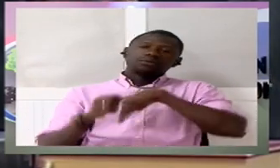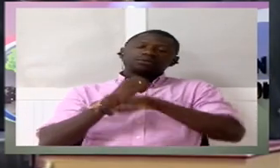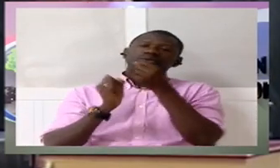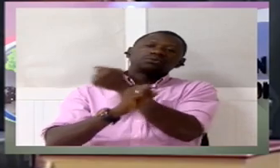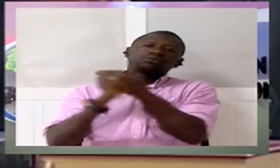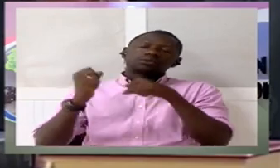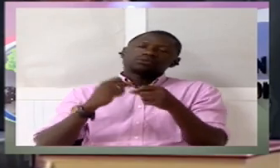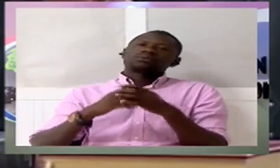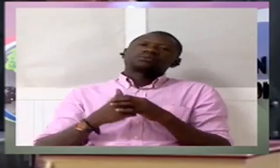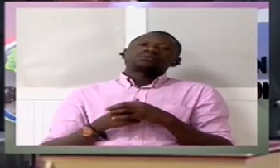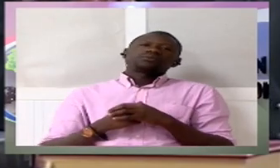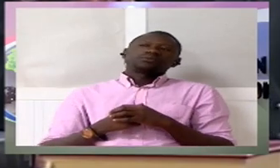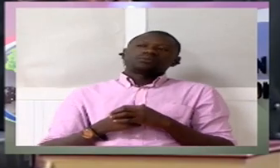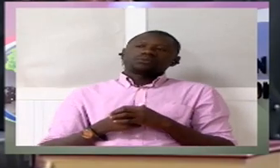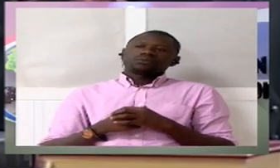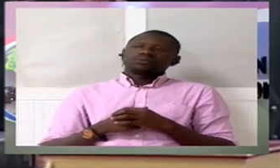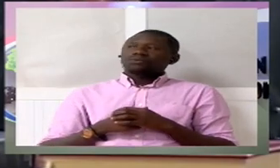situation.